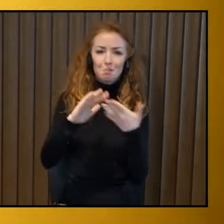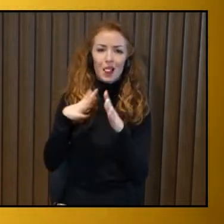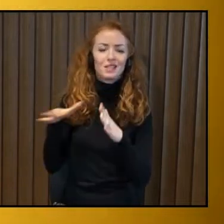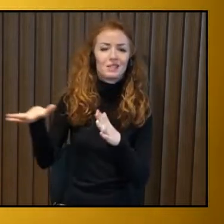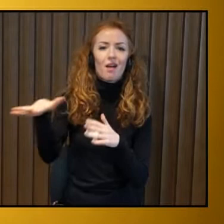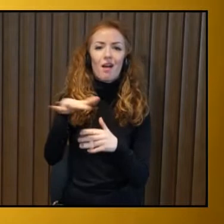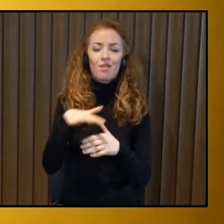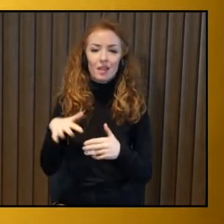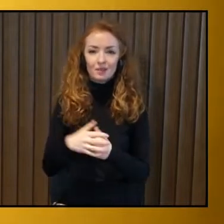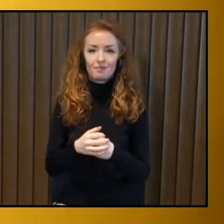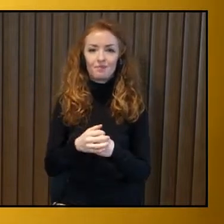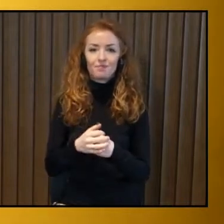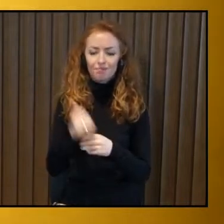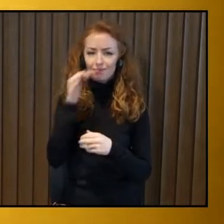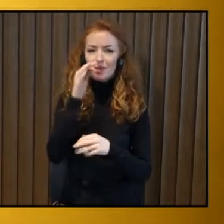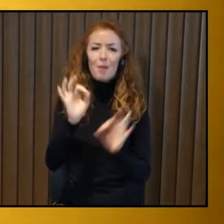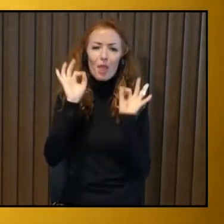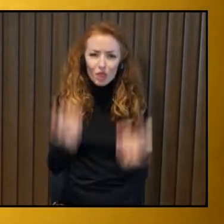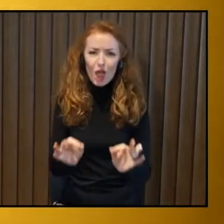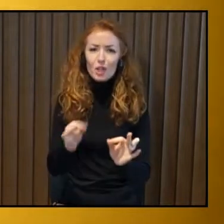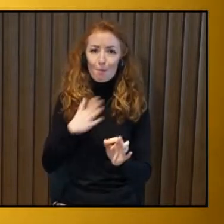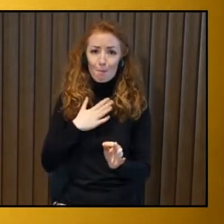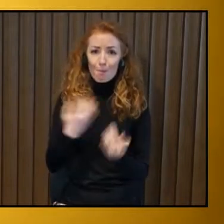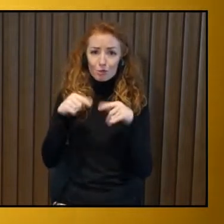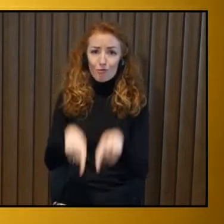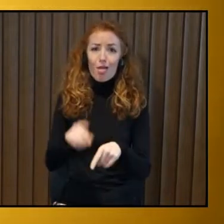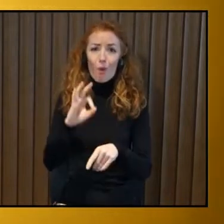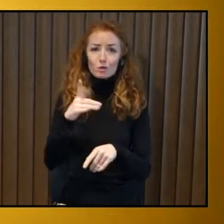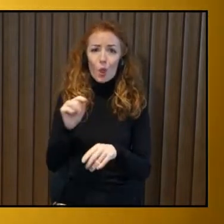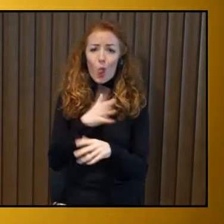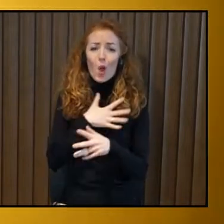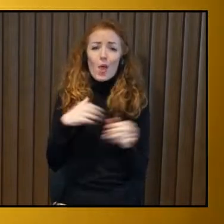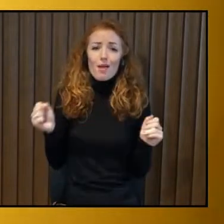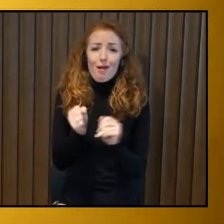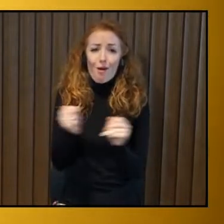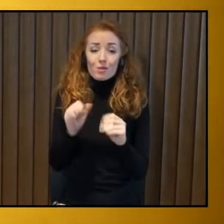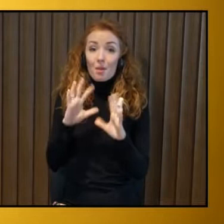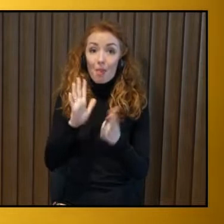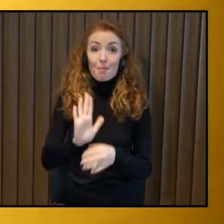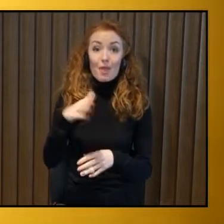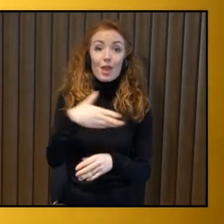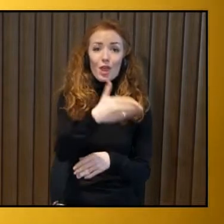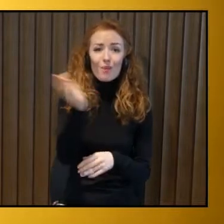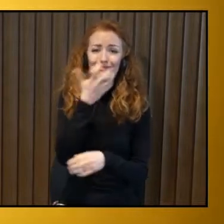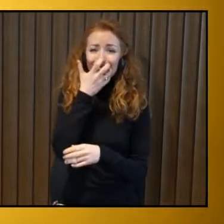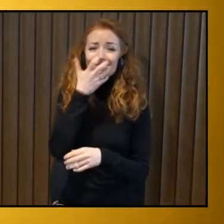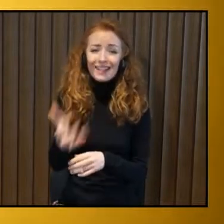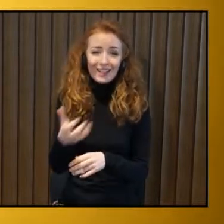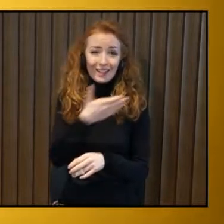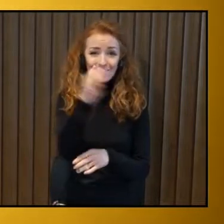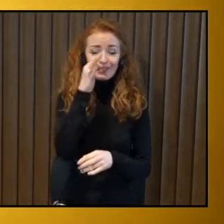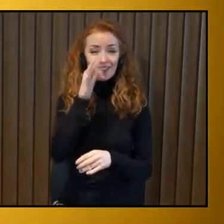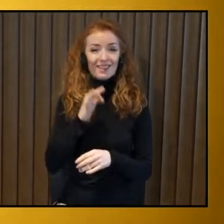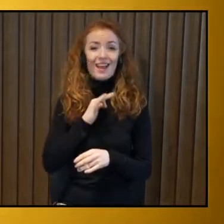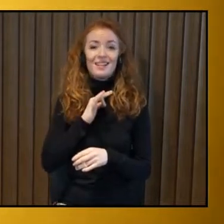this time of year. And thank you for that warm introduction. It was so nice to hear, the concepts and the ideas that I care about so